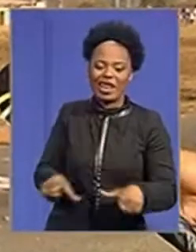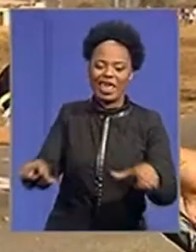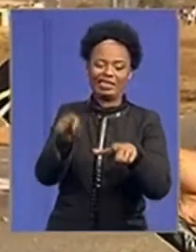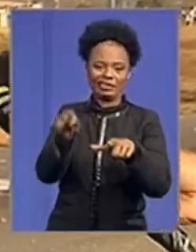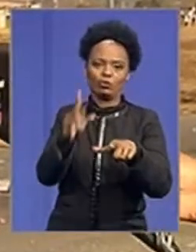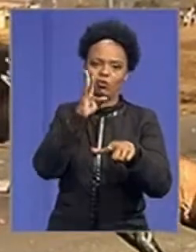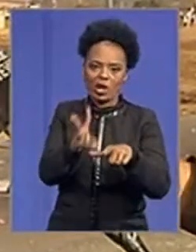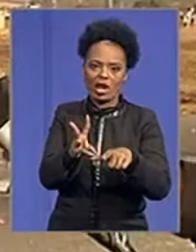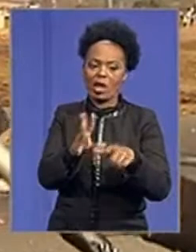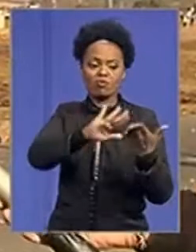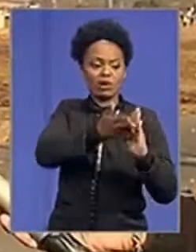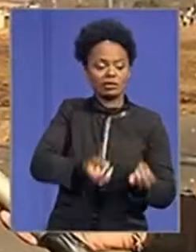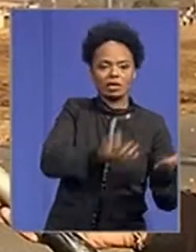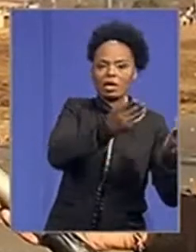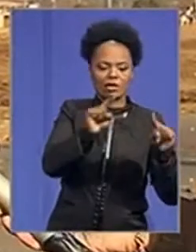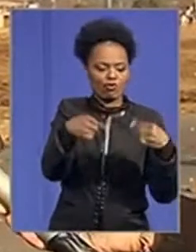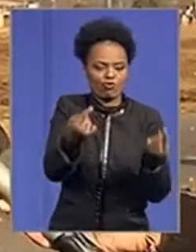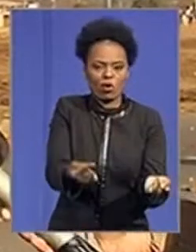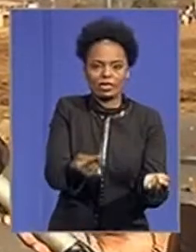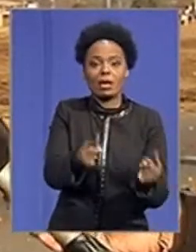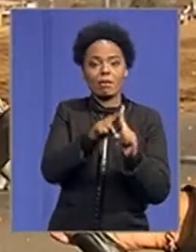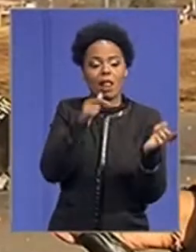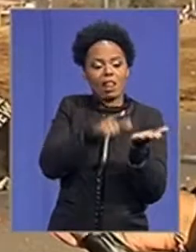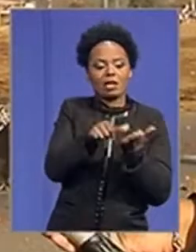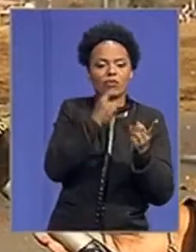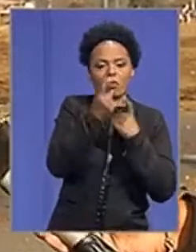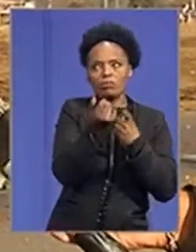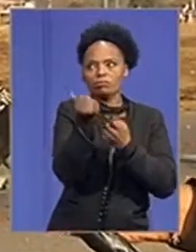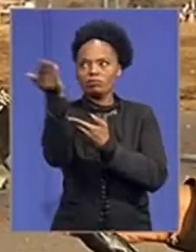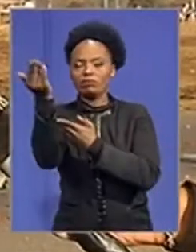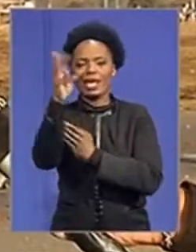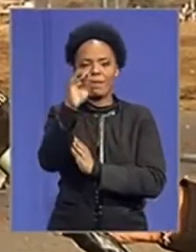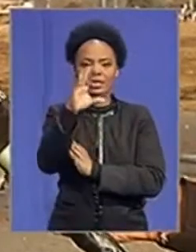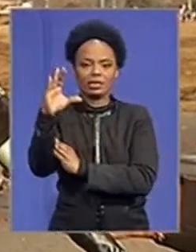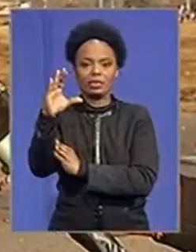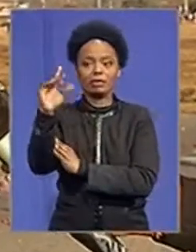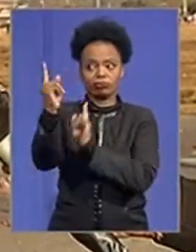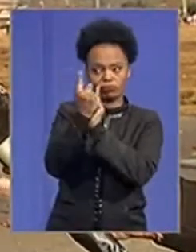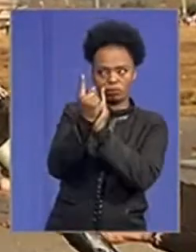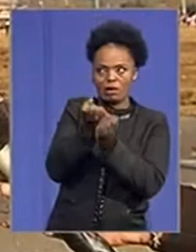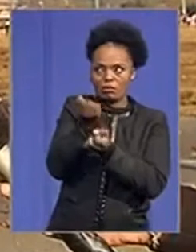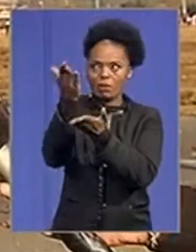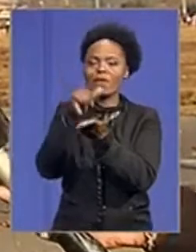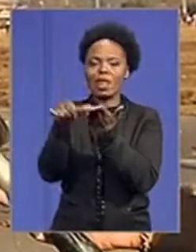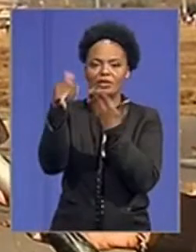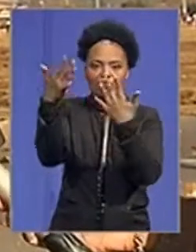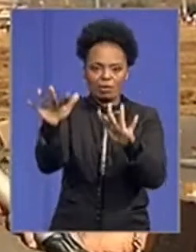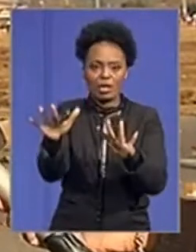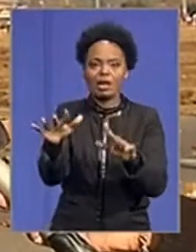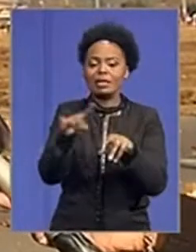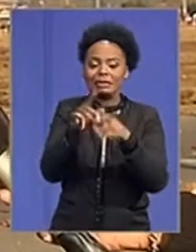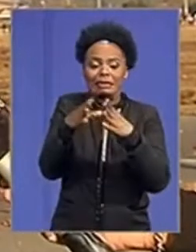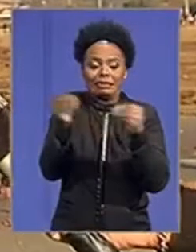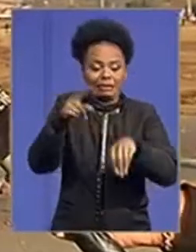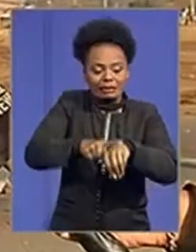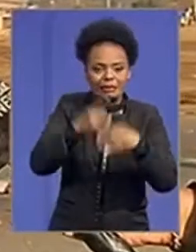handed over the memo random to the MEC who came this afternoon and then now we're supposed to be done by this time. But now they